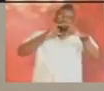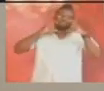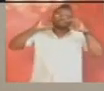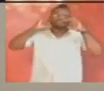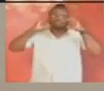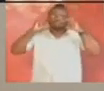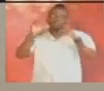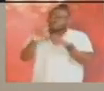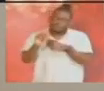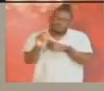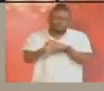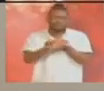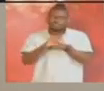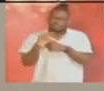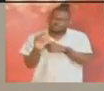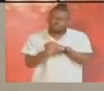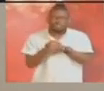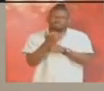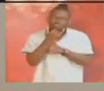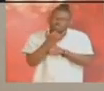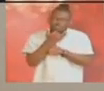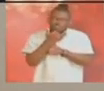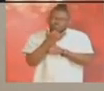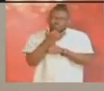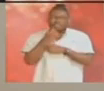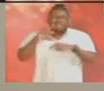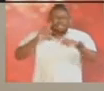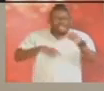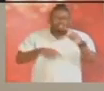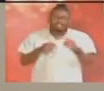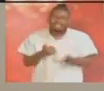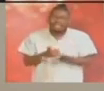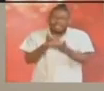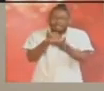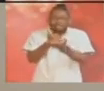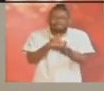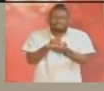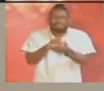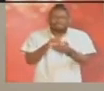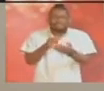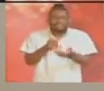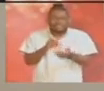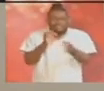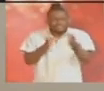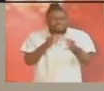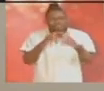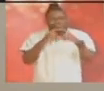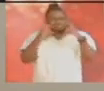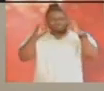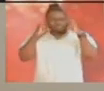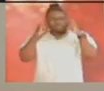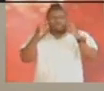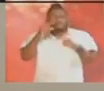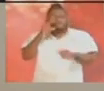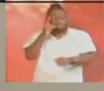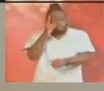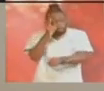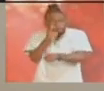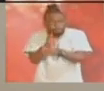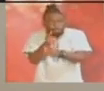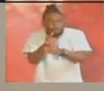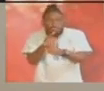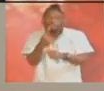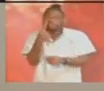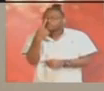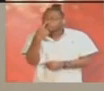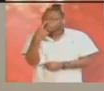It's not useful there. We need to mask and mask up effectively. So